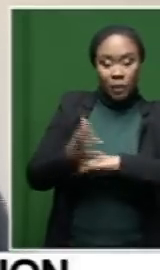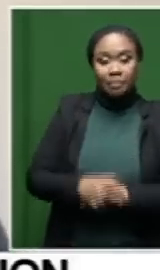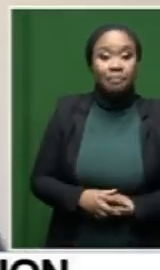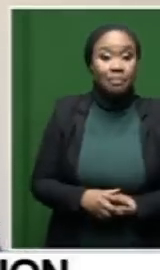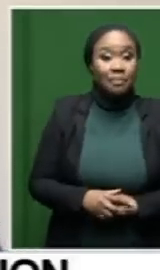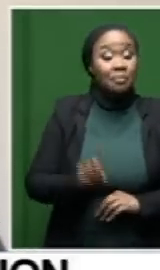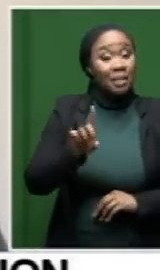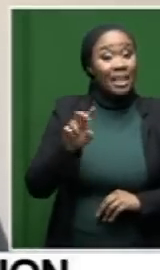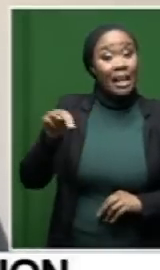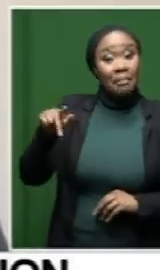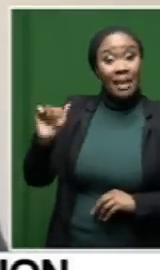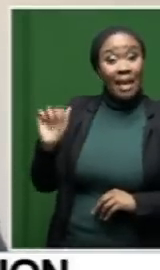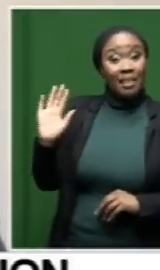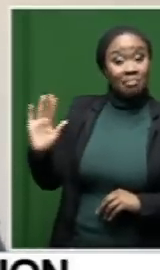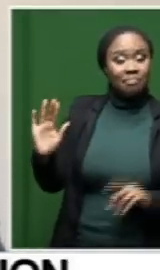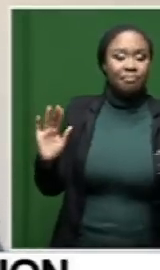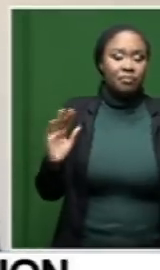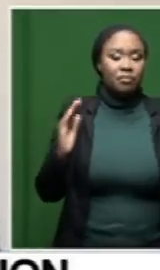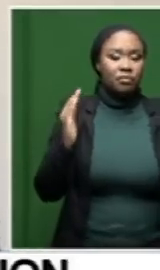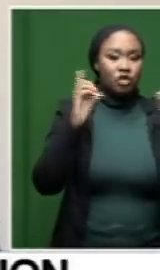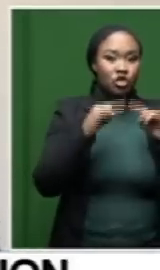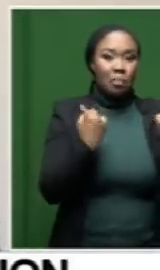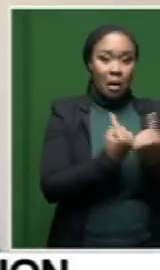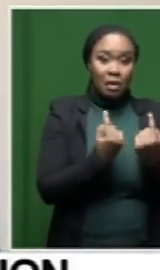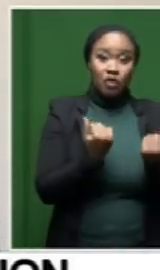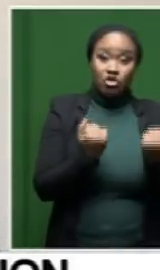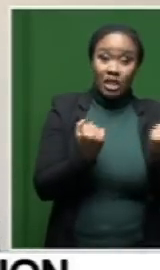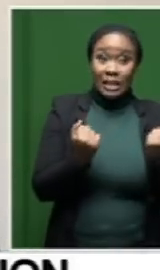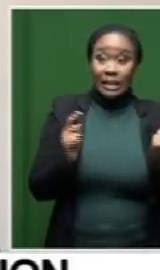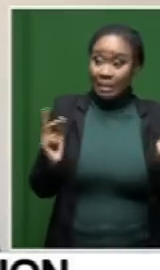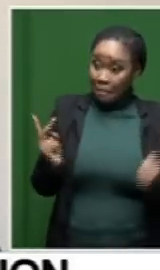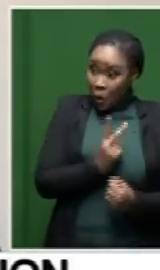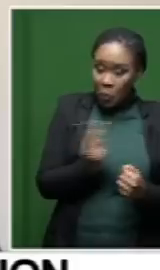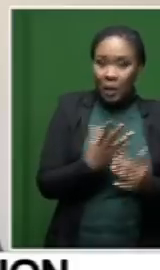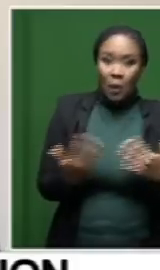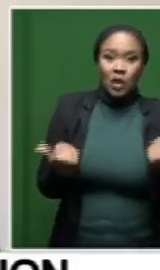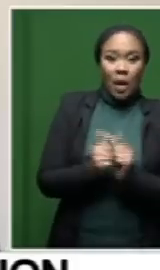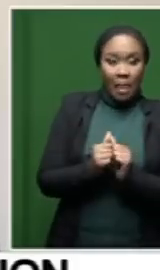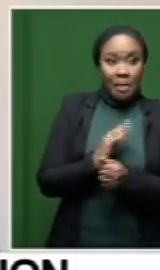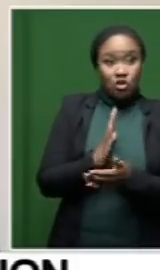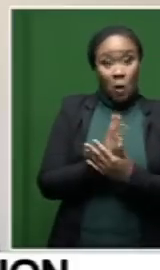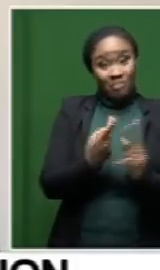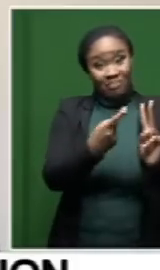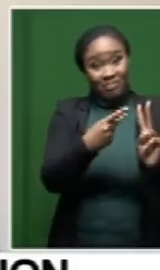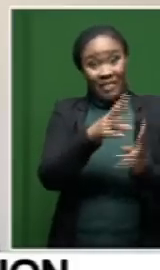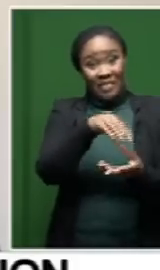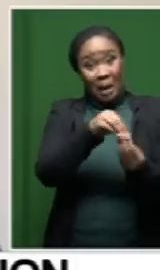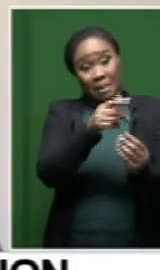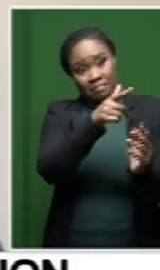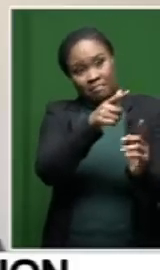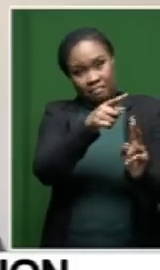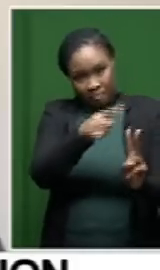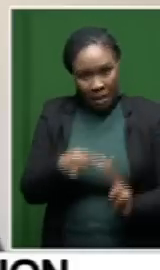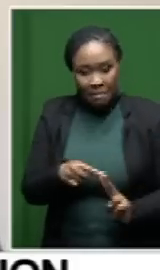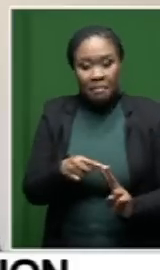Department of Justice should now be working on a project to return the Guptas to face their comeuppance.